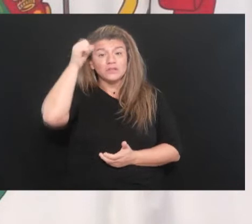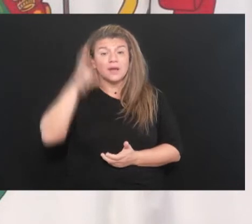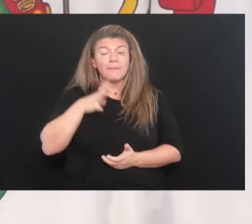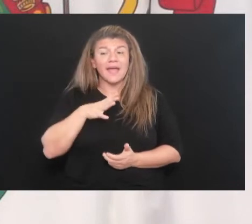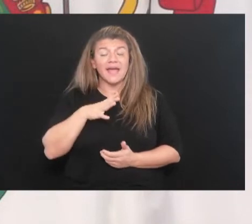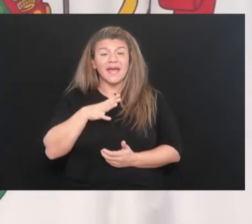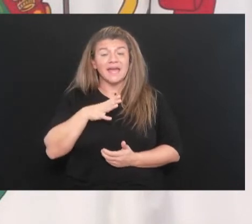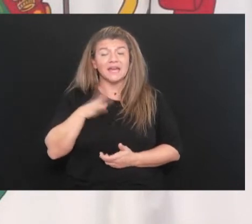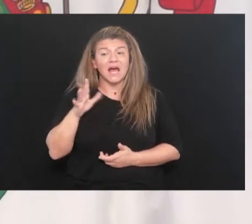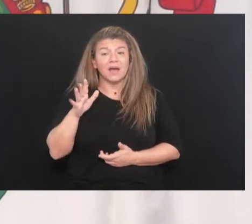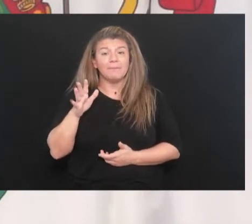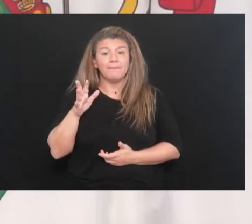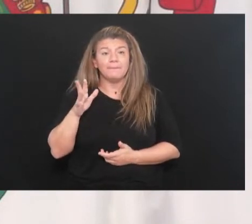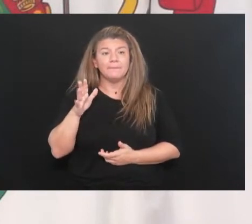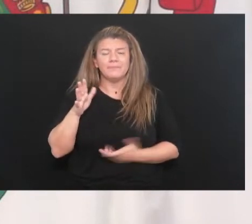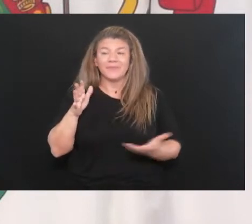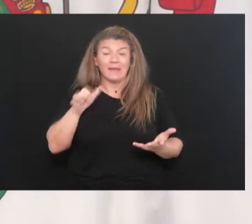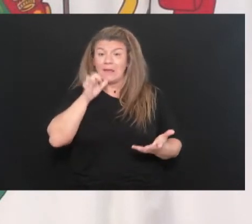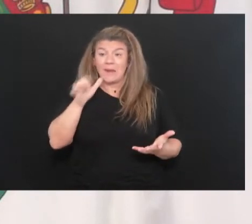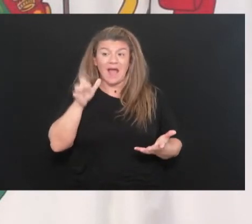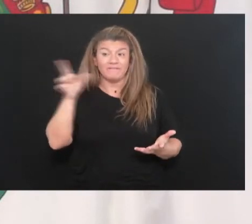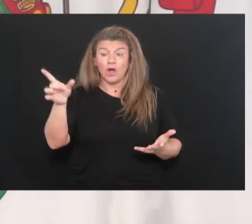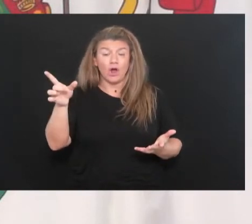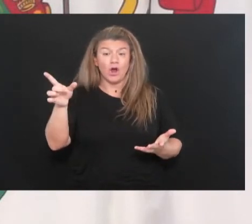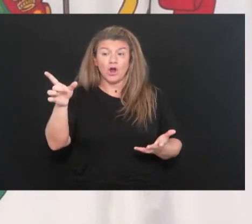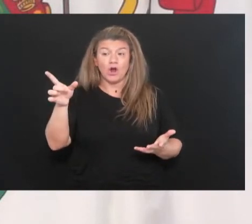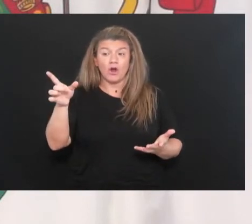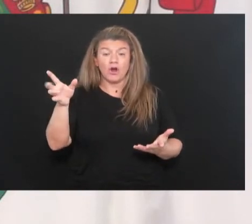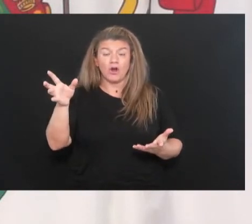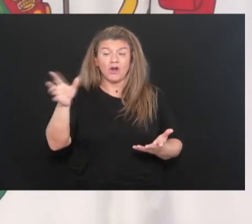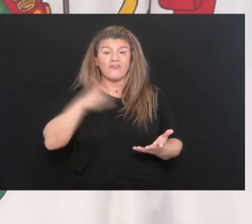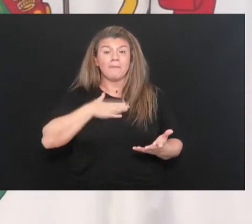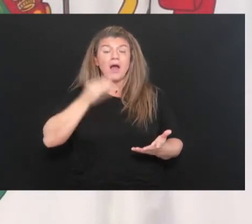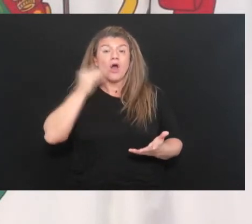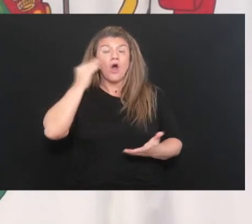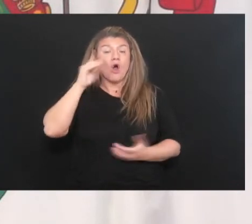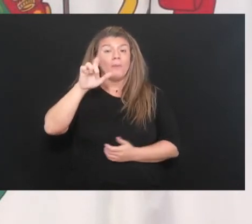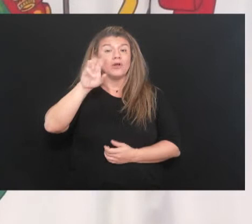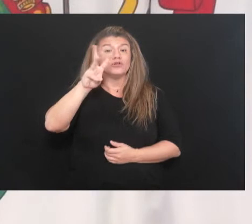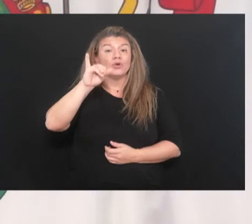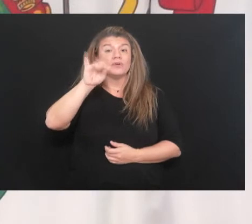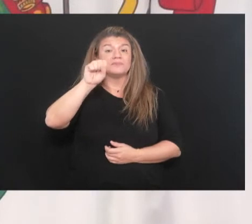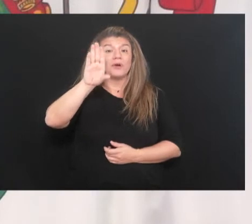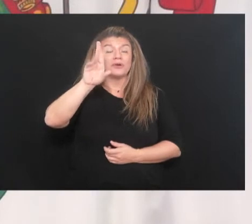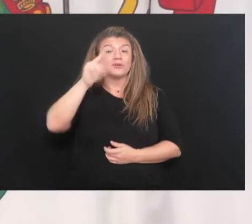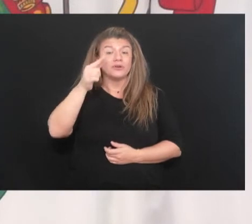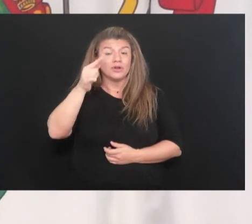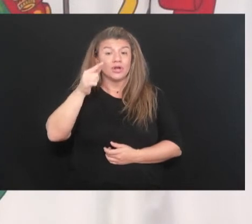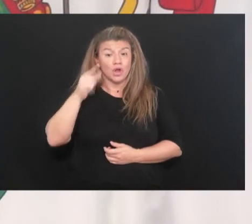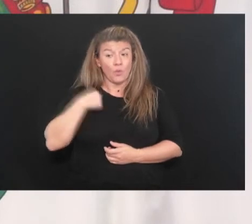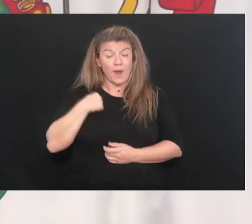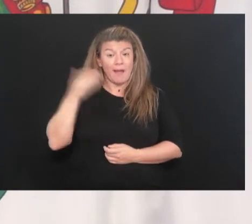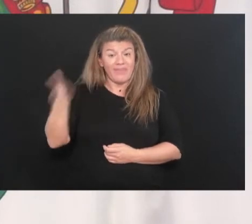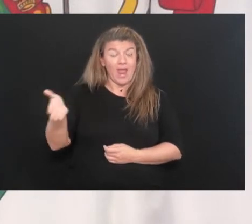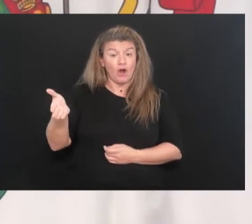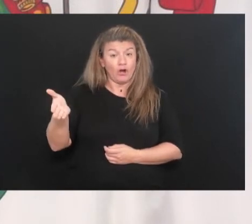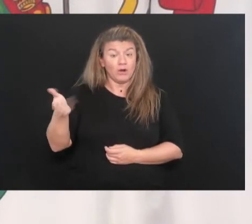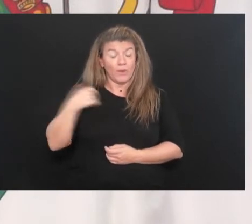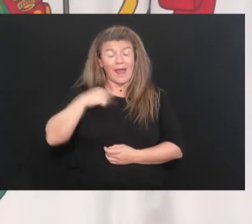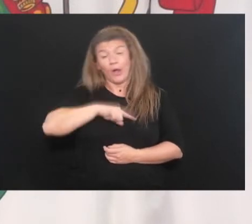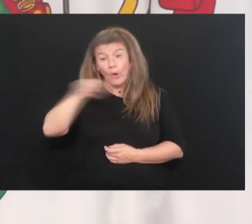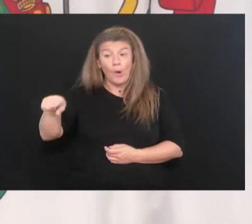right not far from my home in Lewisburg, and when I'm there, and